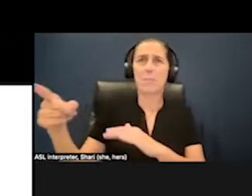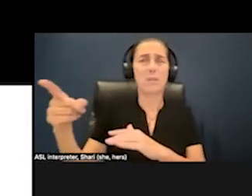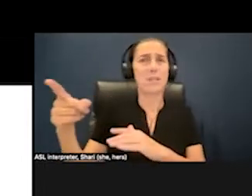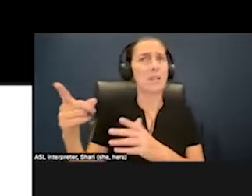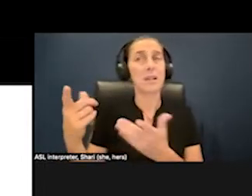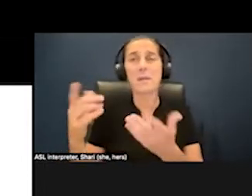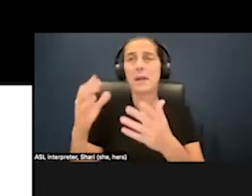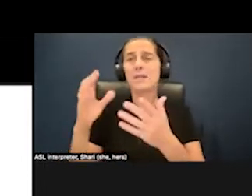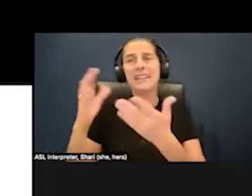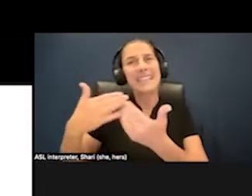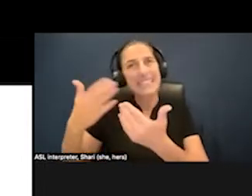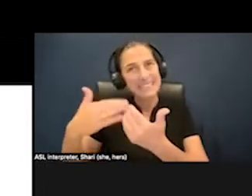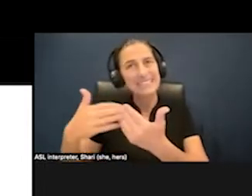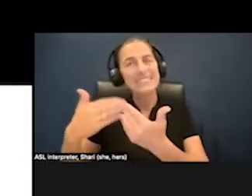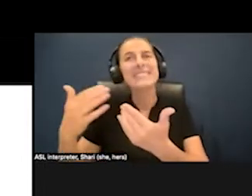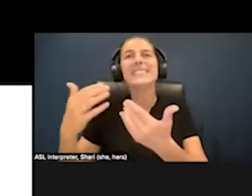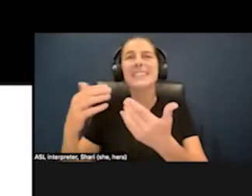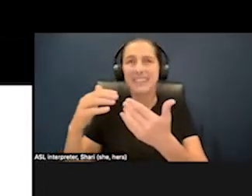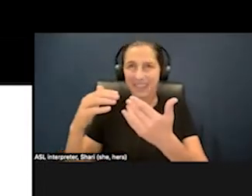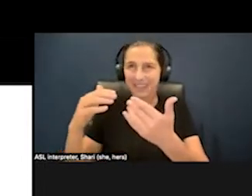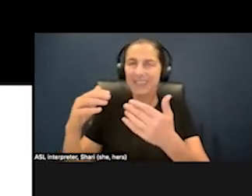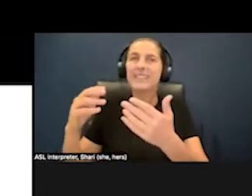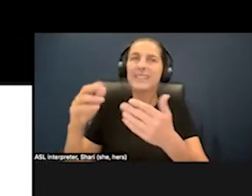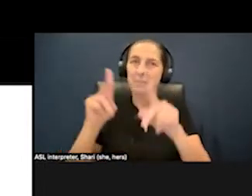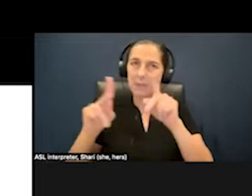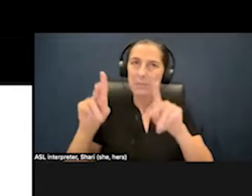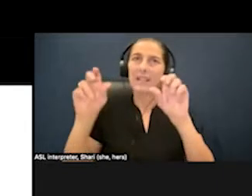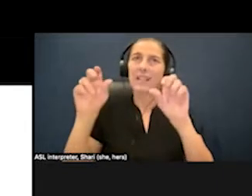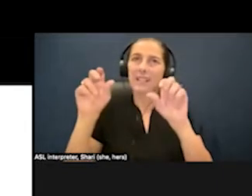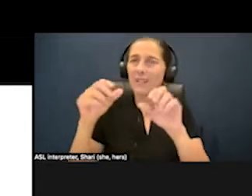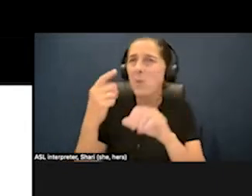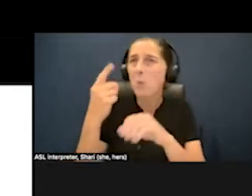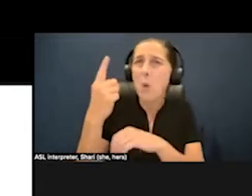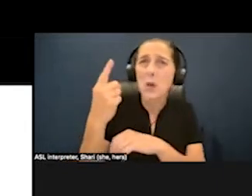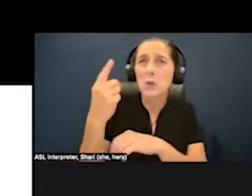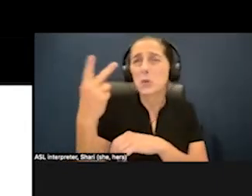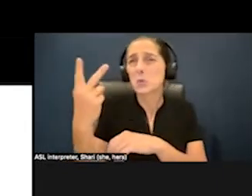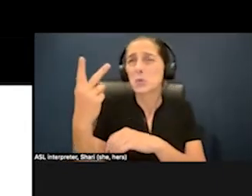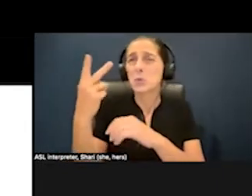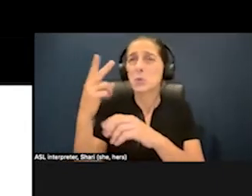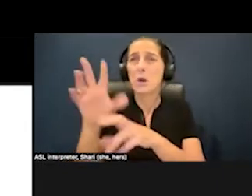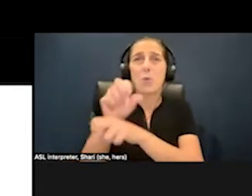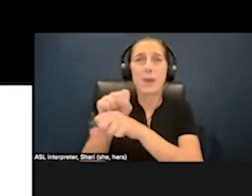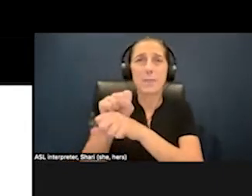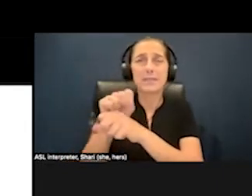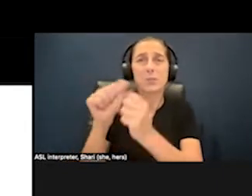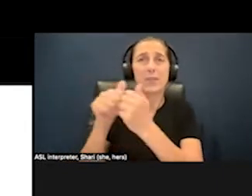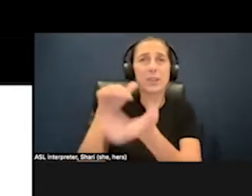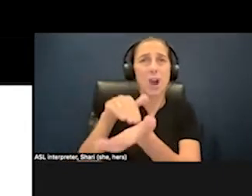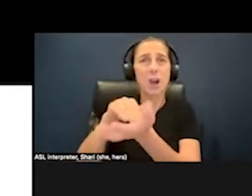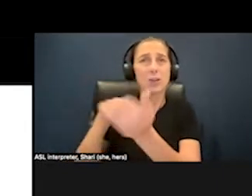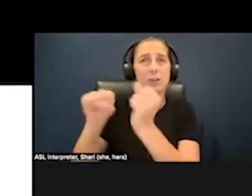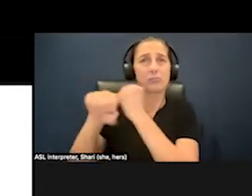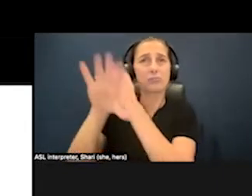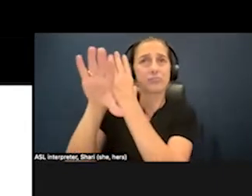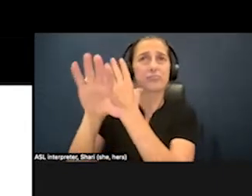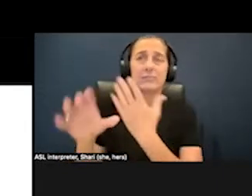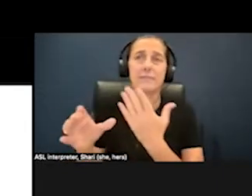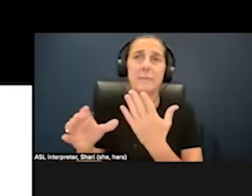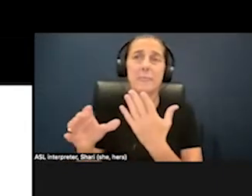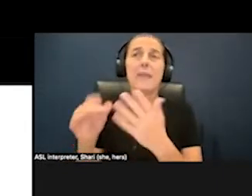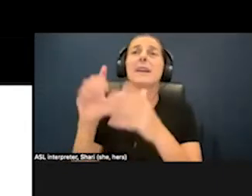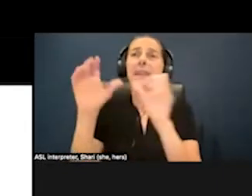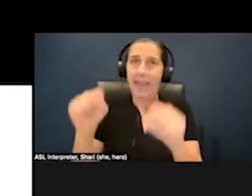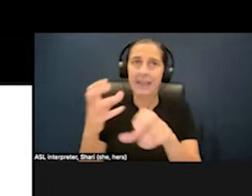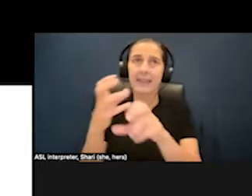So through Planned Parenthood, it can even be 1 or 2 telehealth appointments. The only thing about that is they're